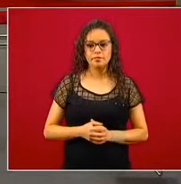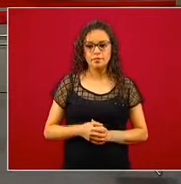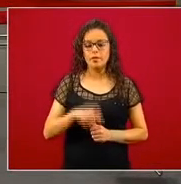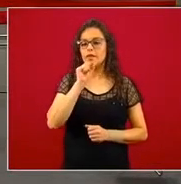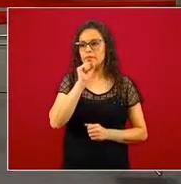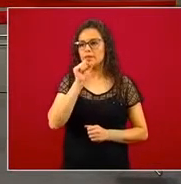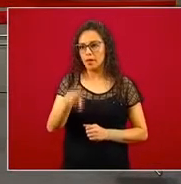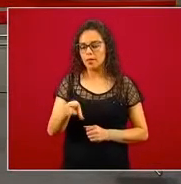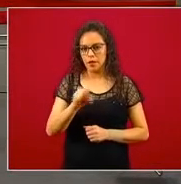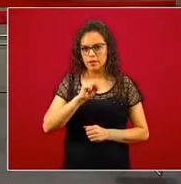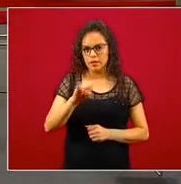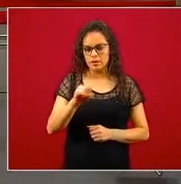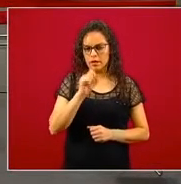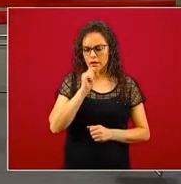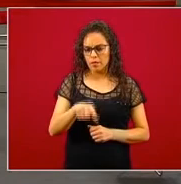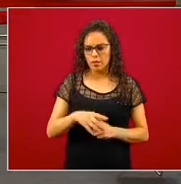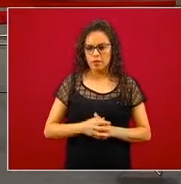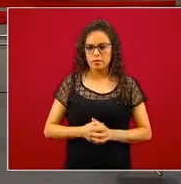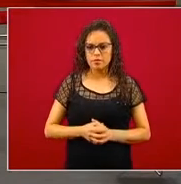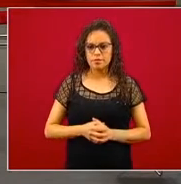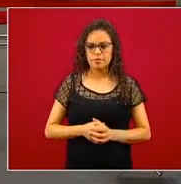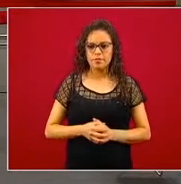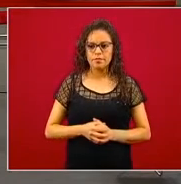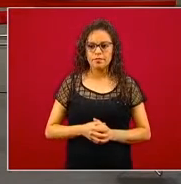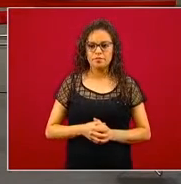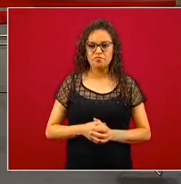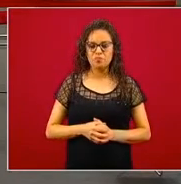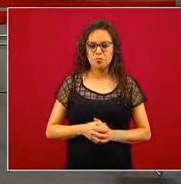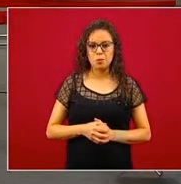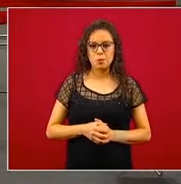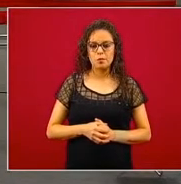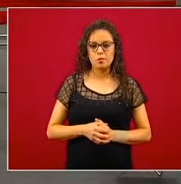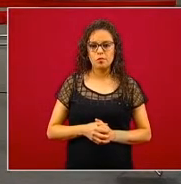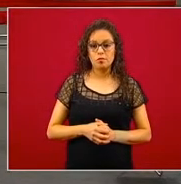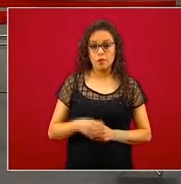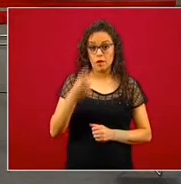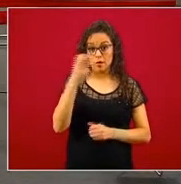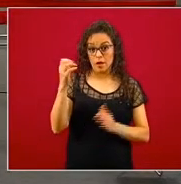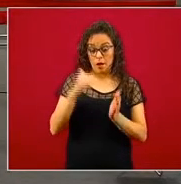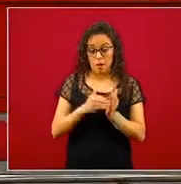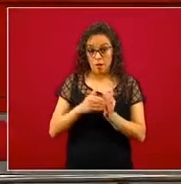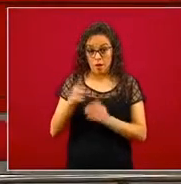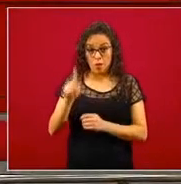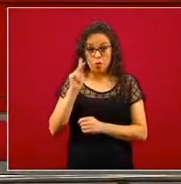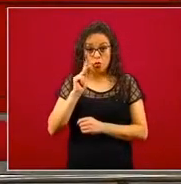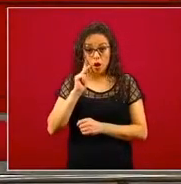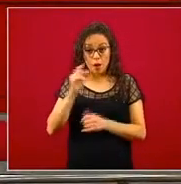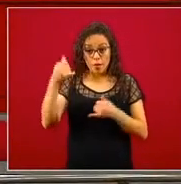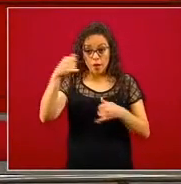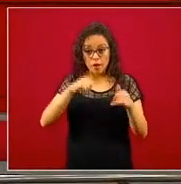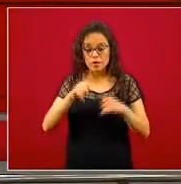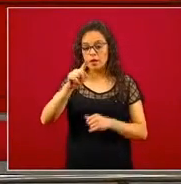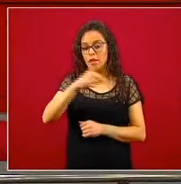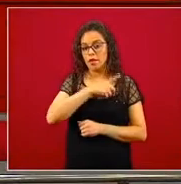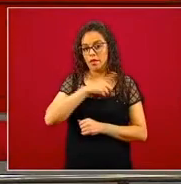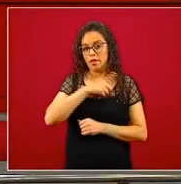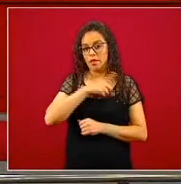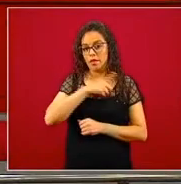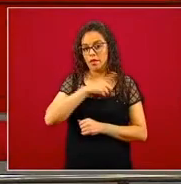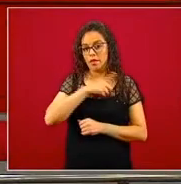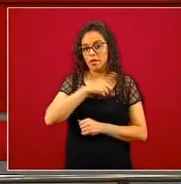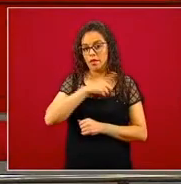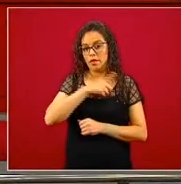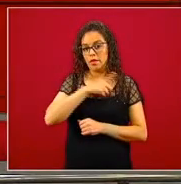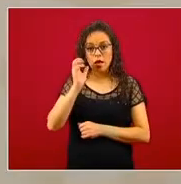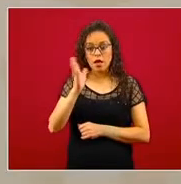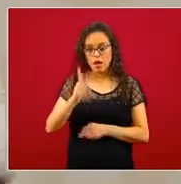have some state or some facility specifically speaking. Could you